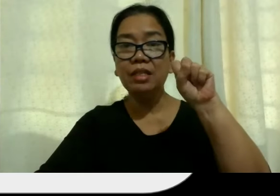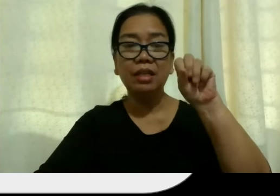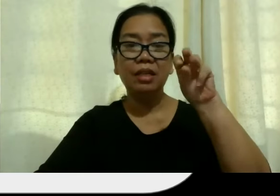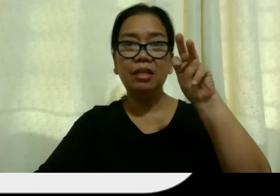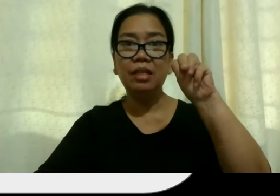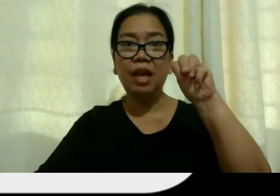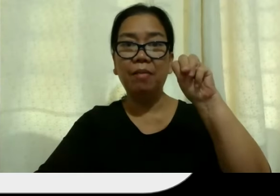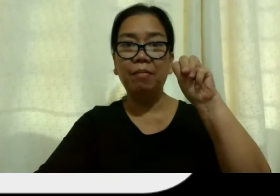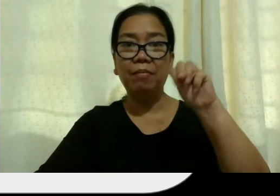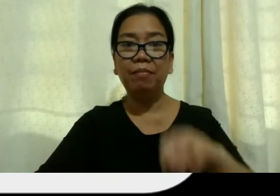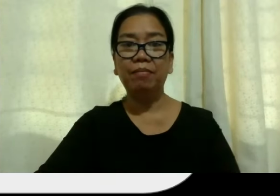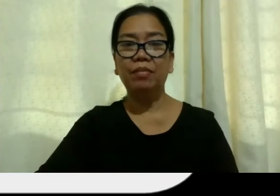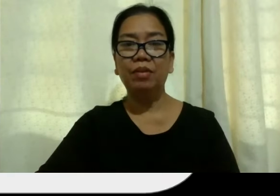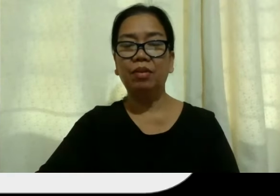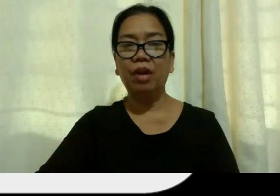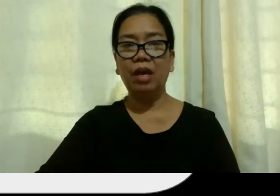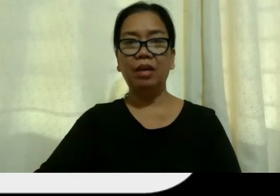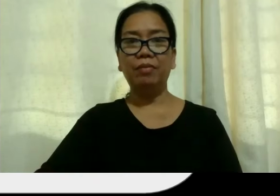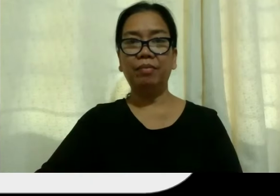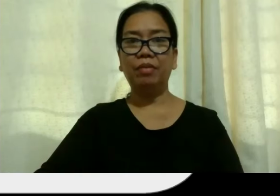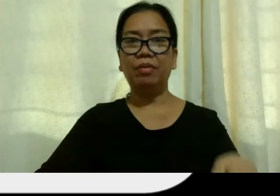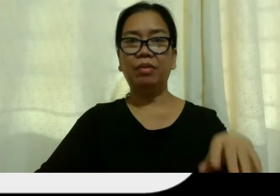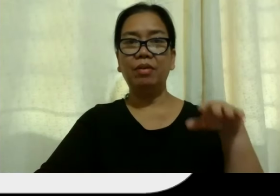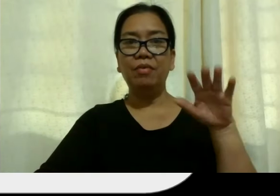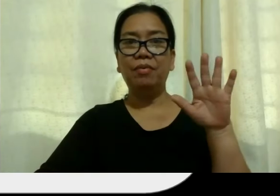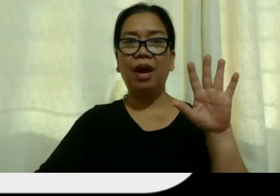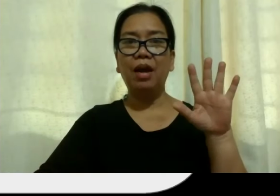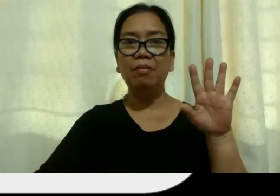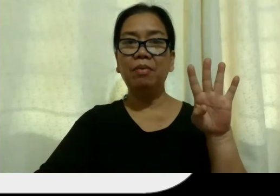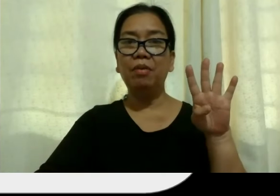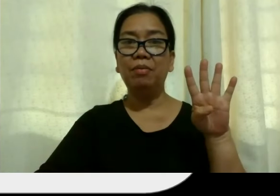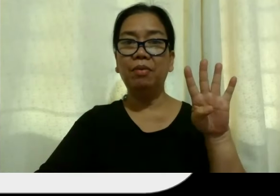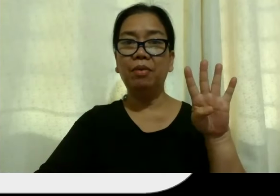S? Is it M? Okay.